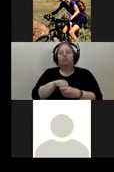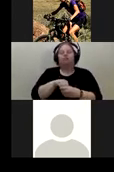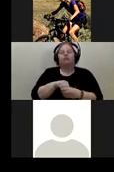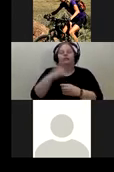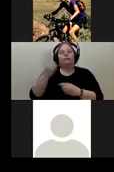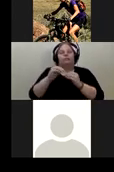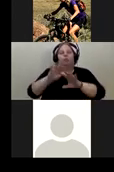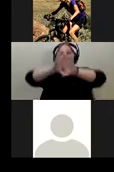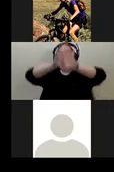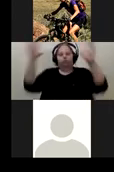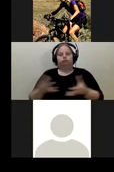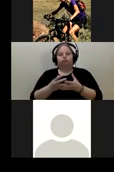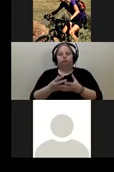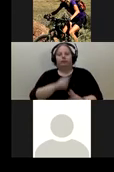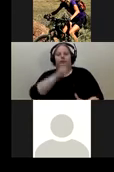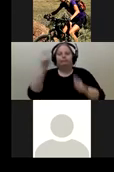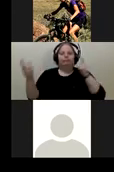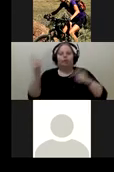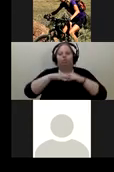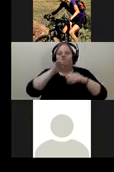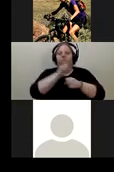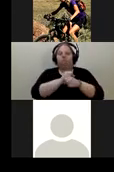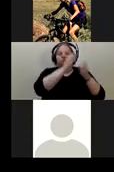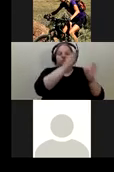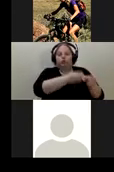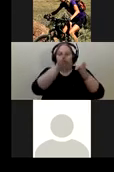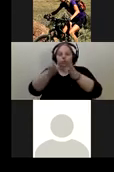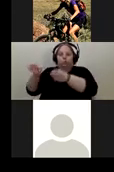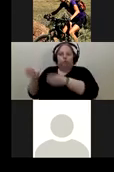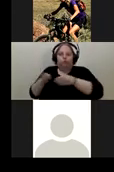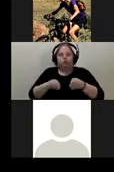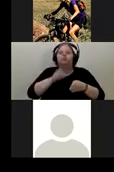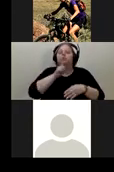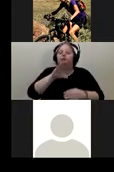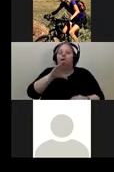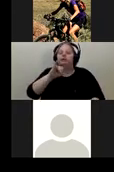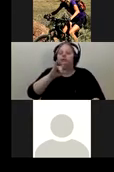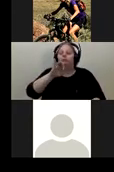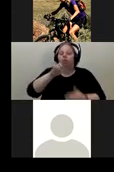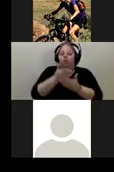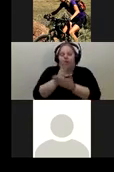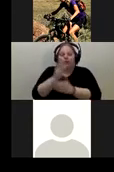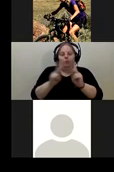much greater than any of us as individuals. And that's the civil rights of people with disabilities.